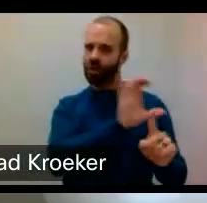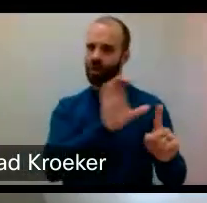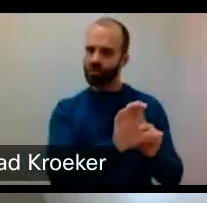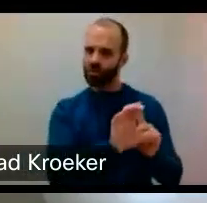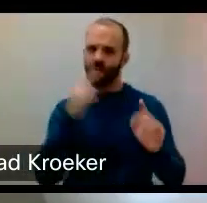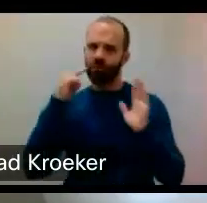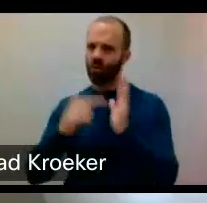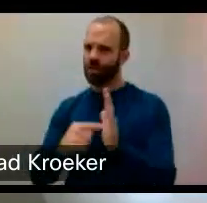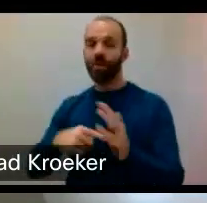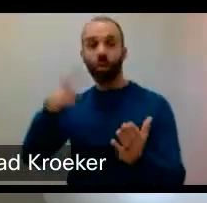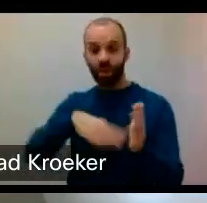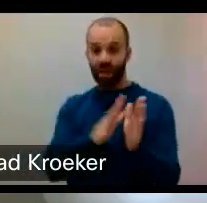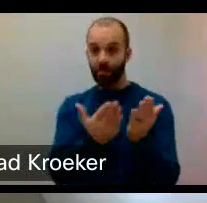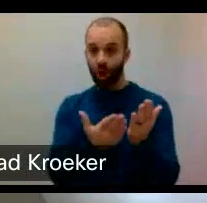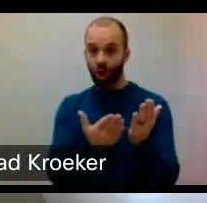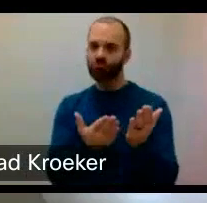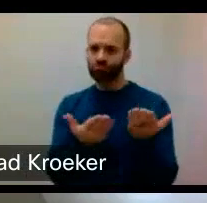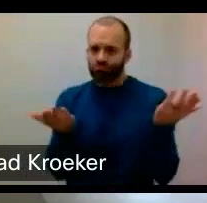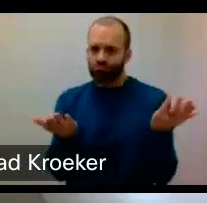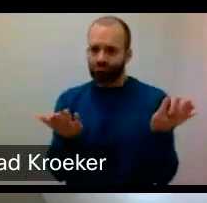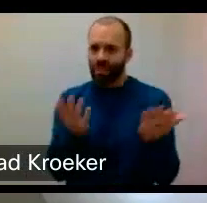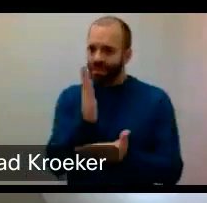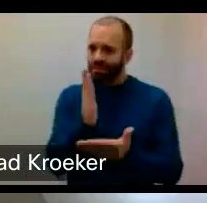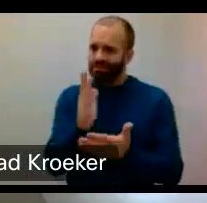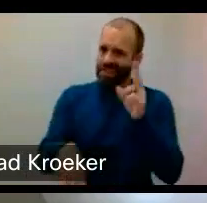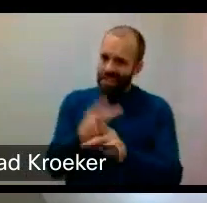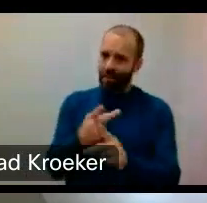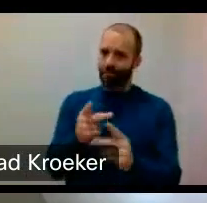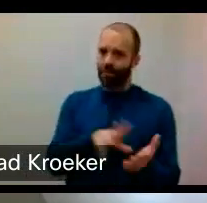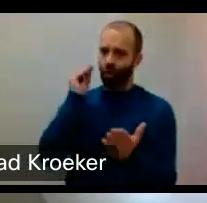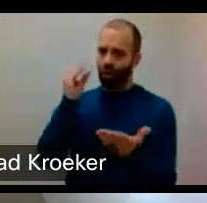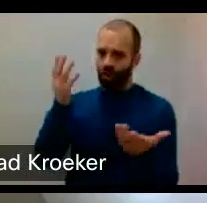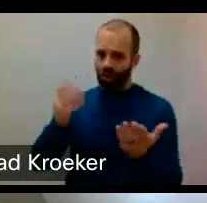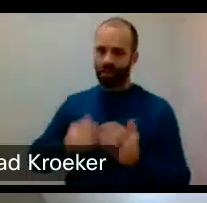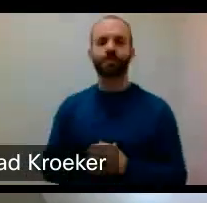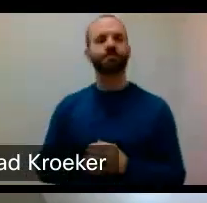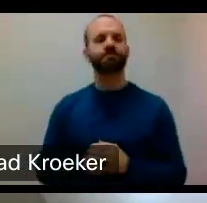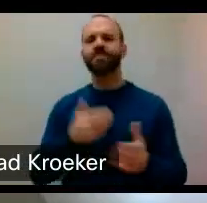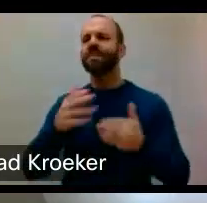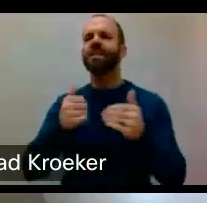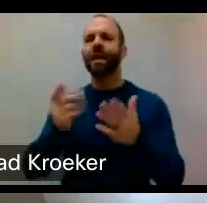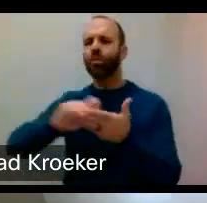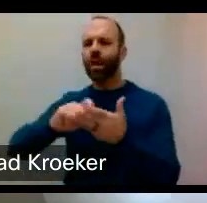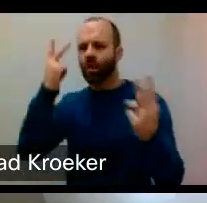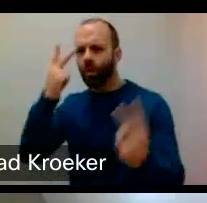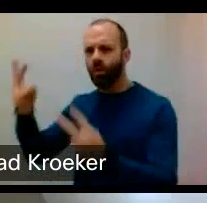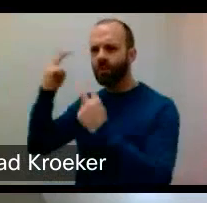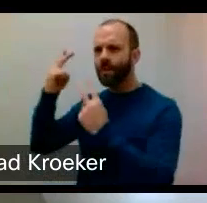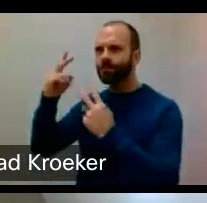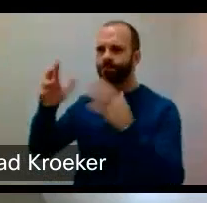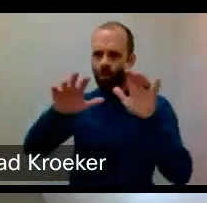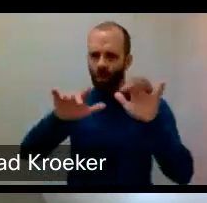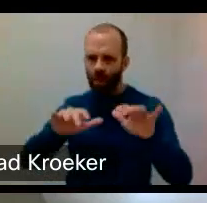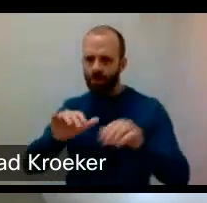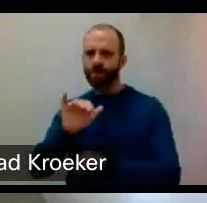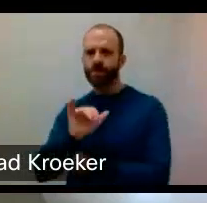example, again, reading a book can be a form of learning. So whatever you're writing about, whatever you're reflecting on, it's very important that